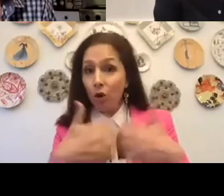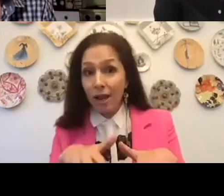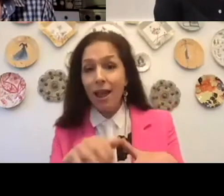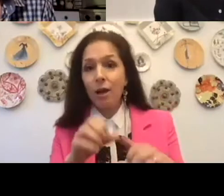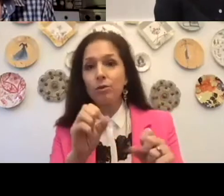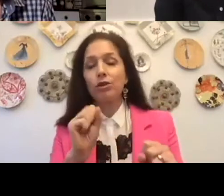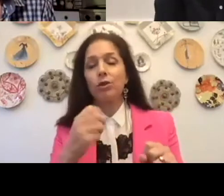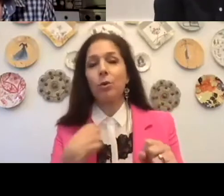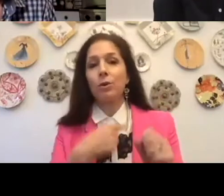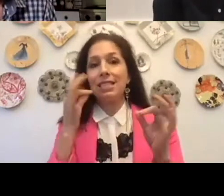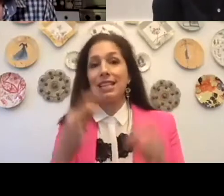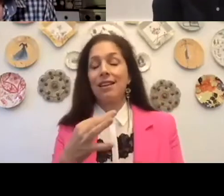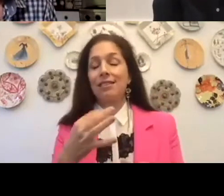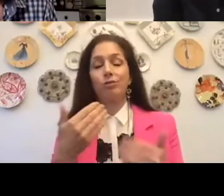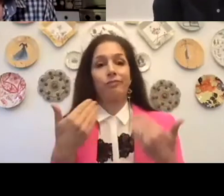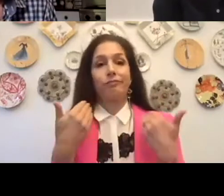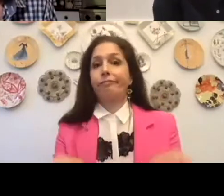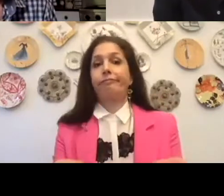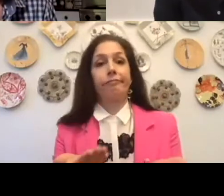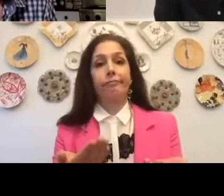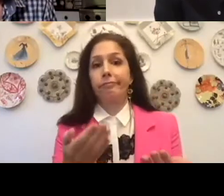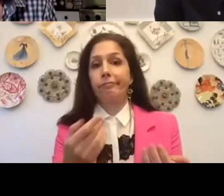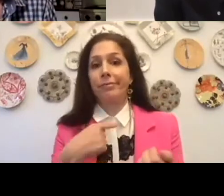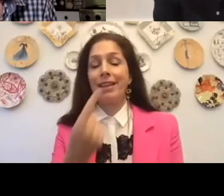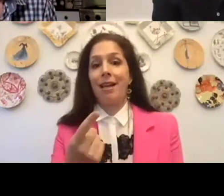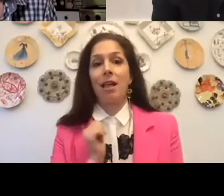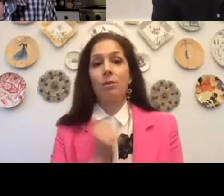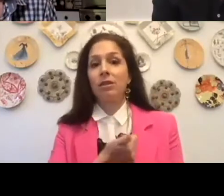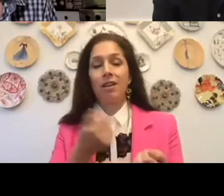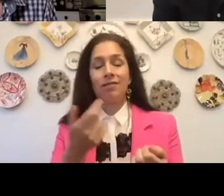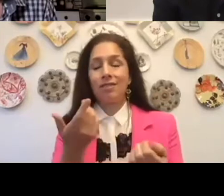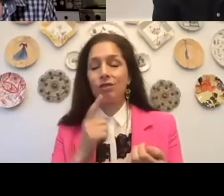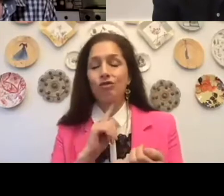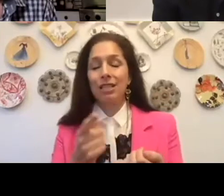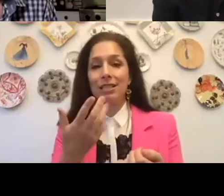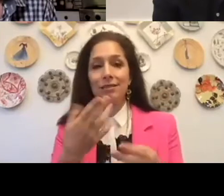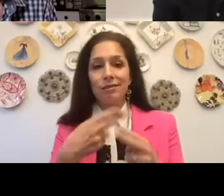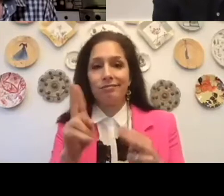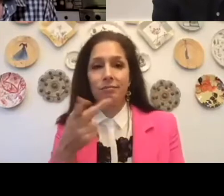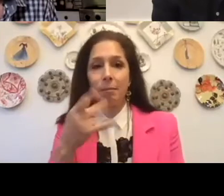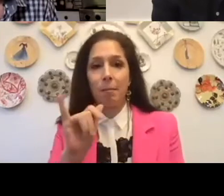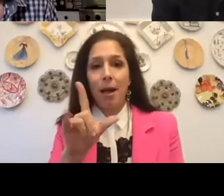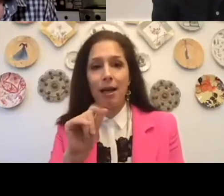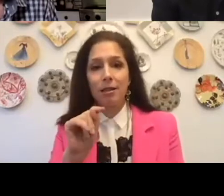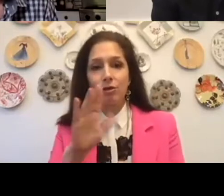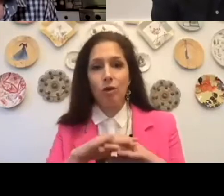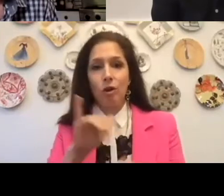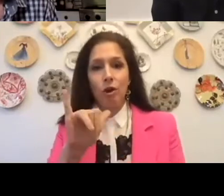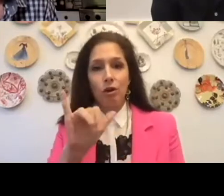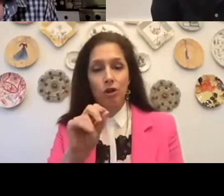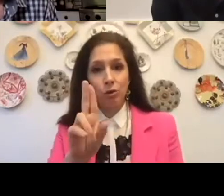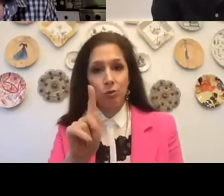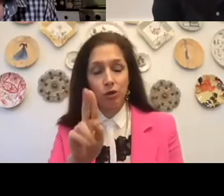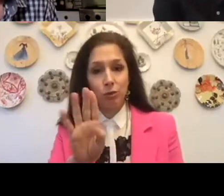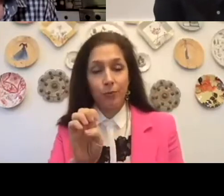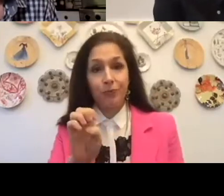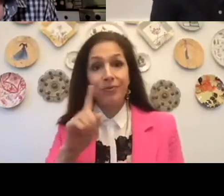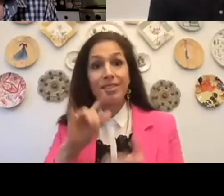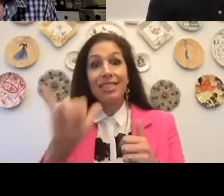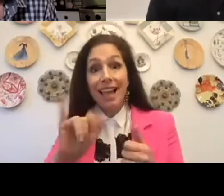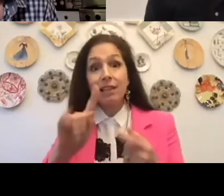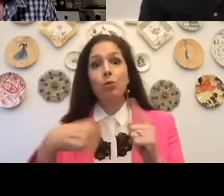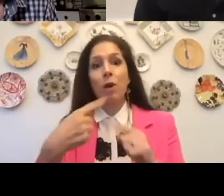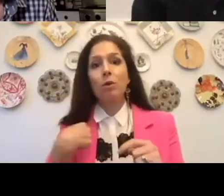But that didn't work out. So then we just decided, hey, let's just go ahead and tell, in our pilot, let's